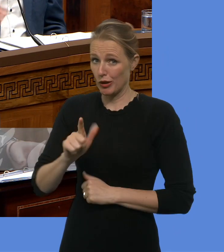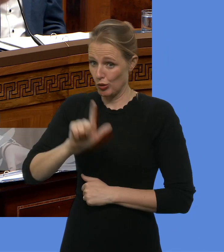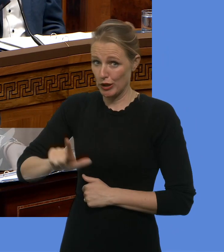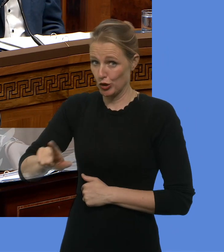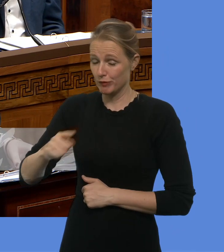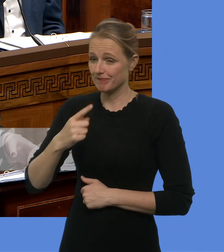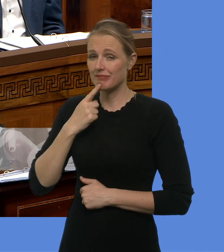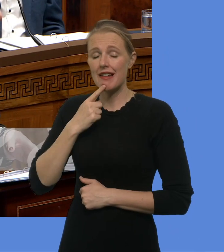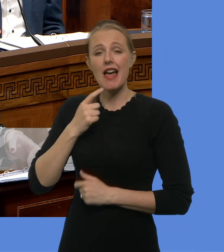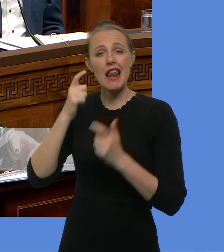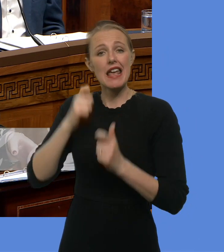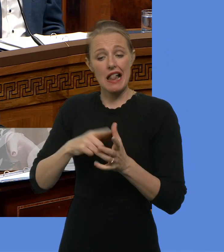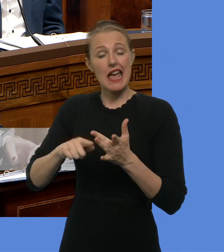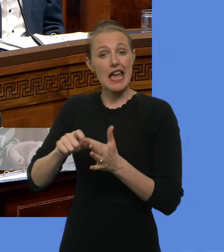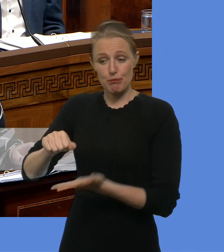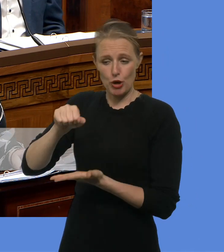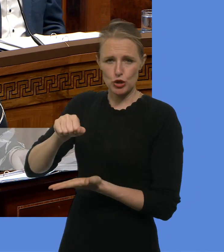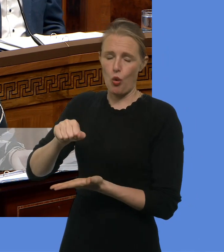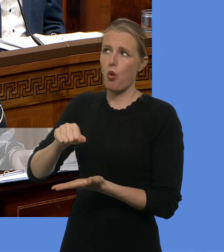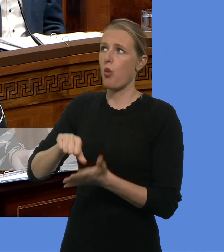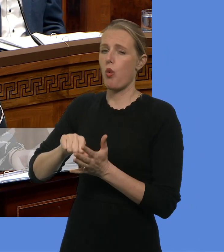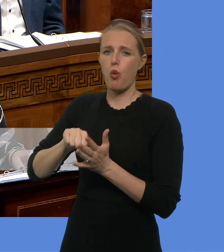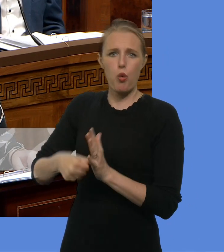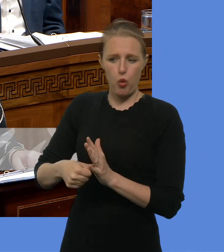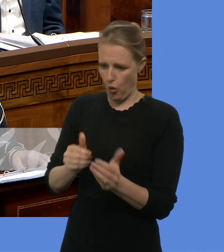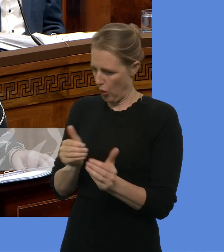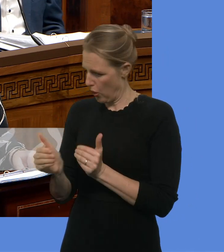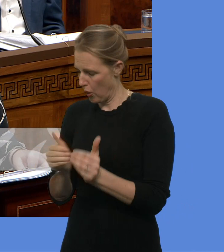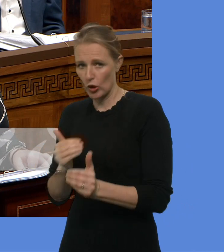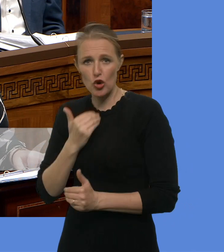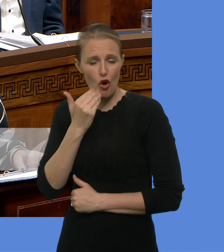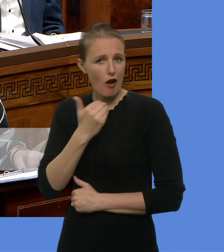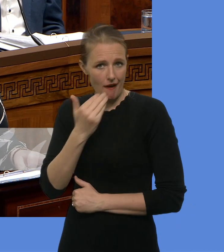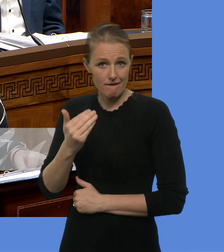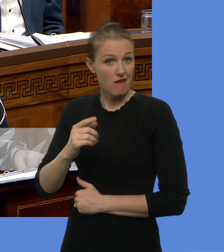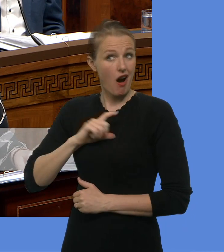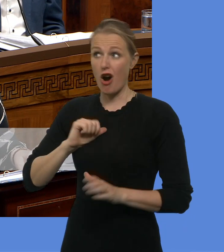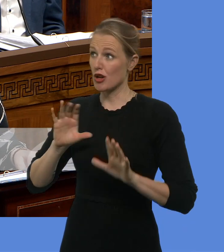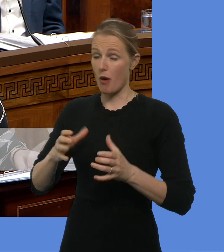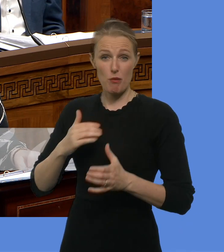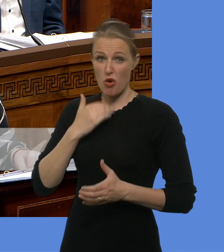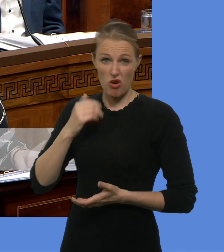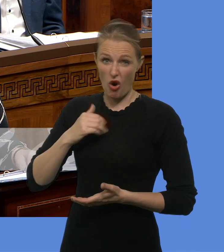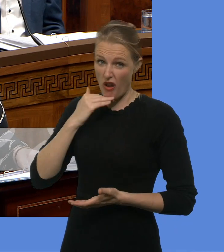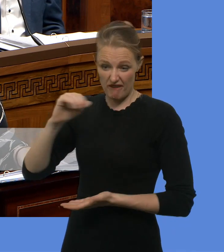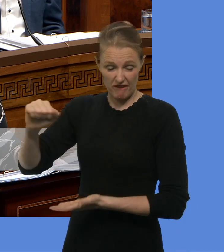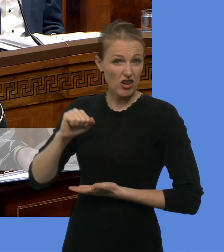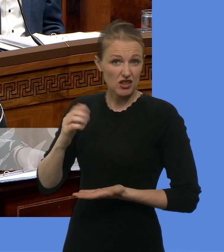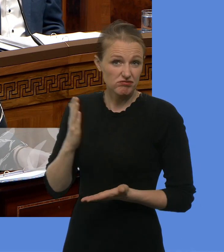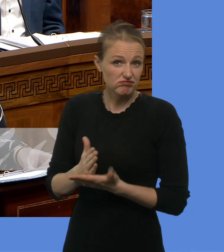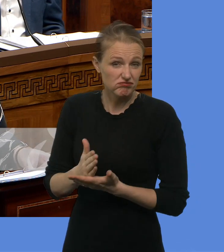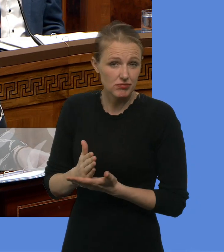budget. The Fiscal Council also recognised the sustained underfunding of the Department. We must live within our budget, so all business areas have to